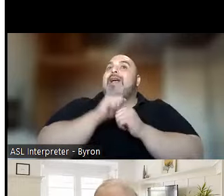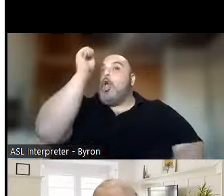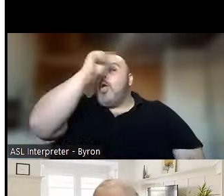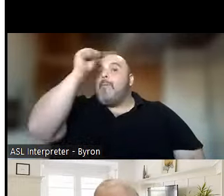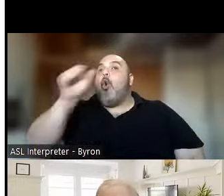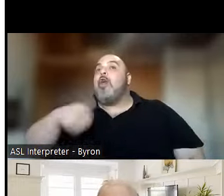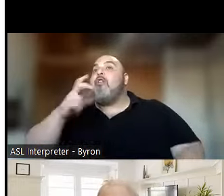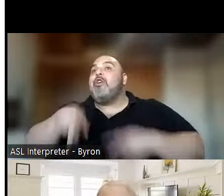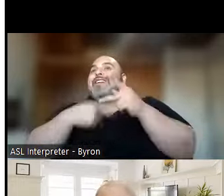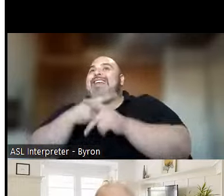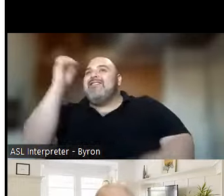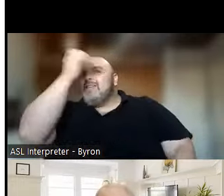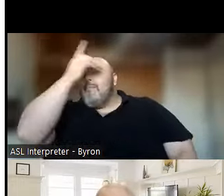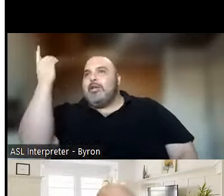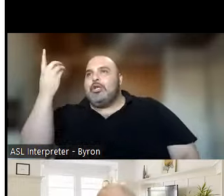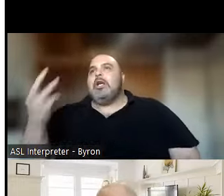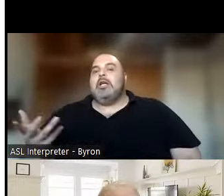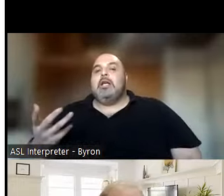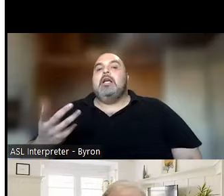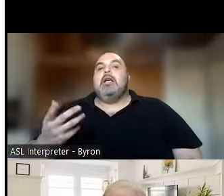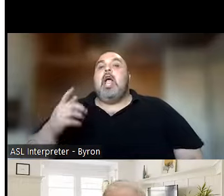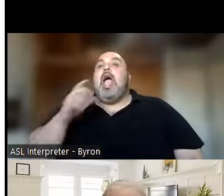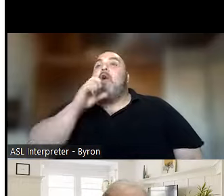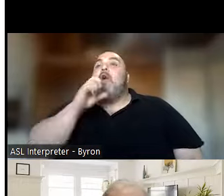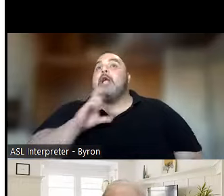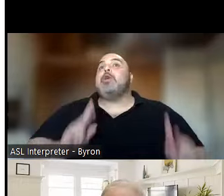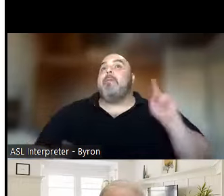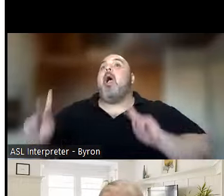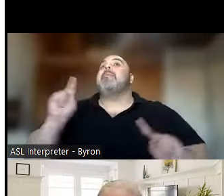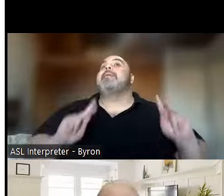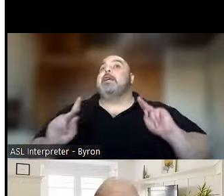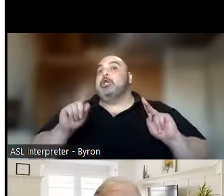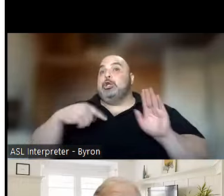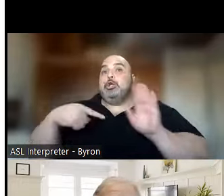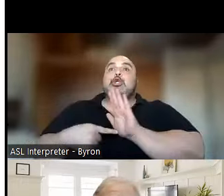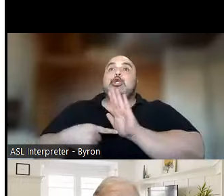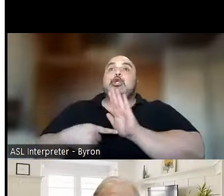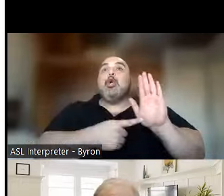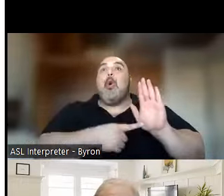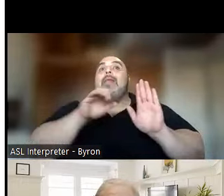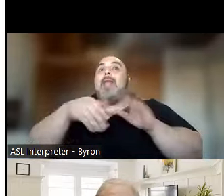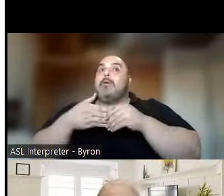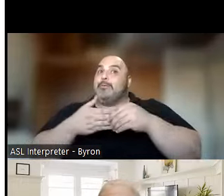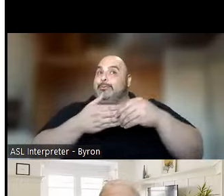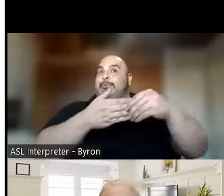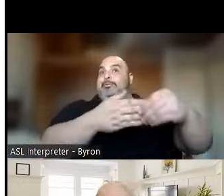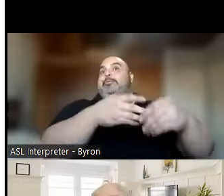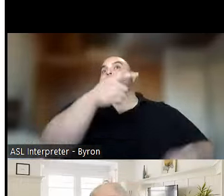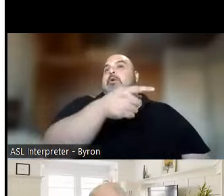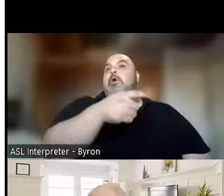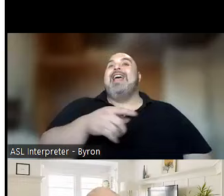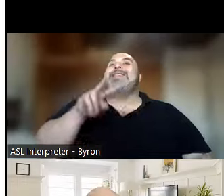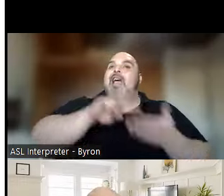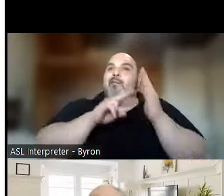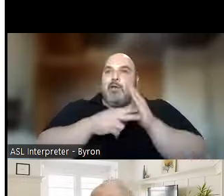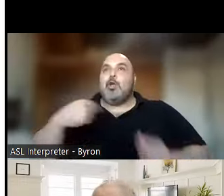form of dementia, which our aging population indicates that that's the direction that we are likely going, that means we're